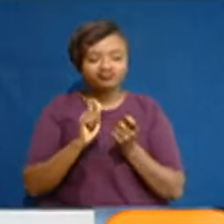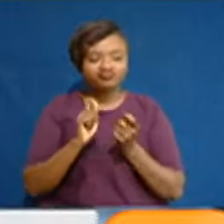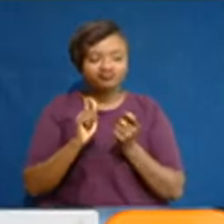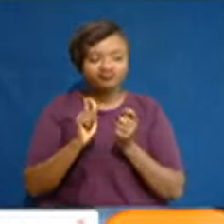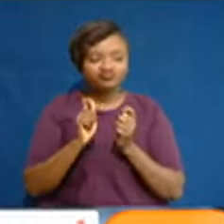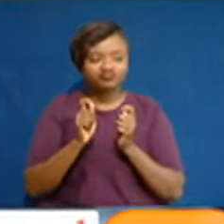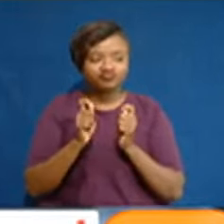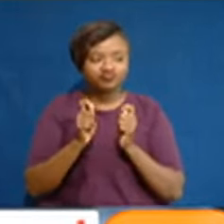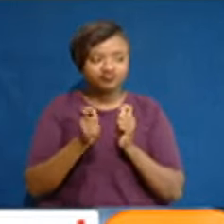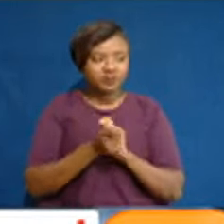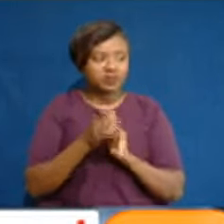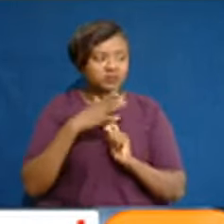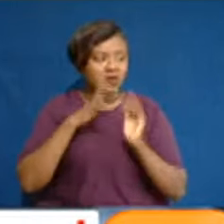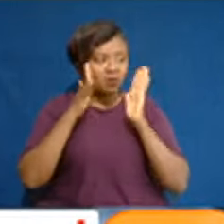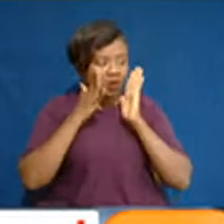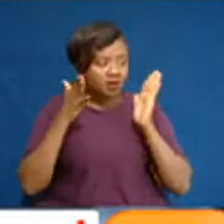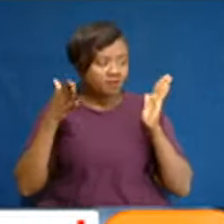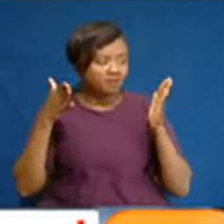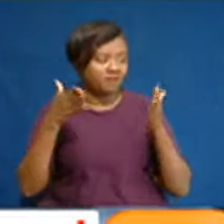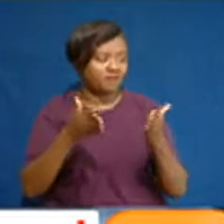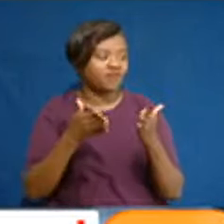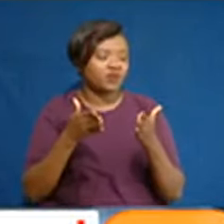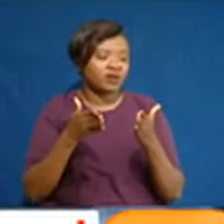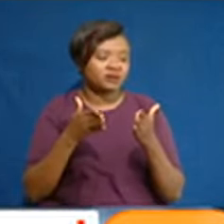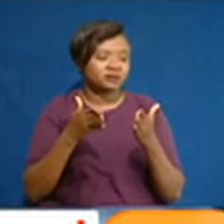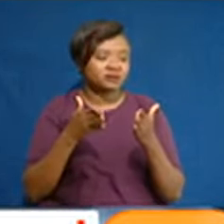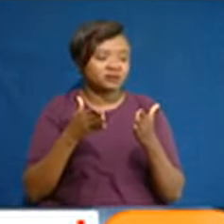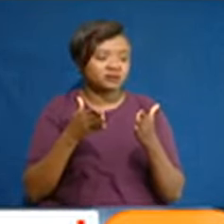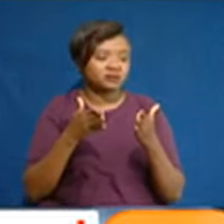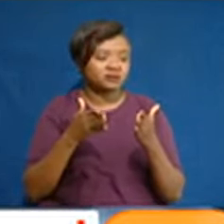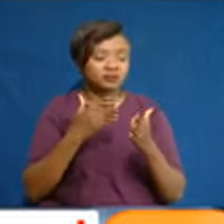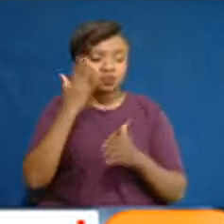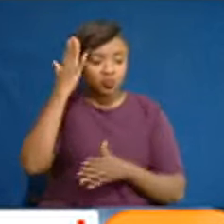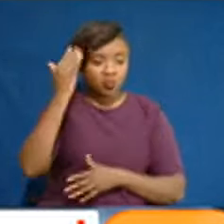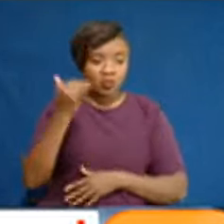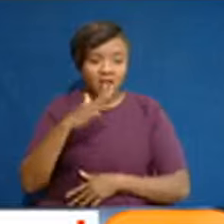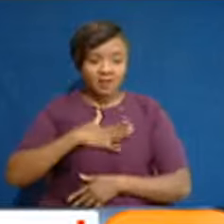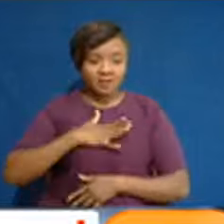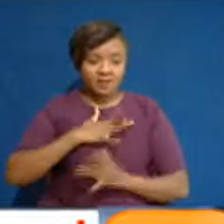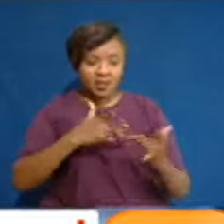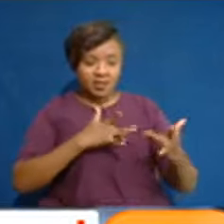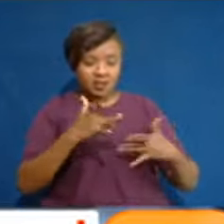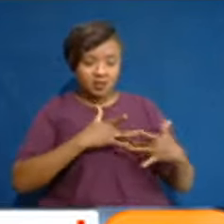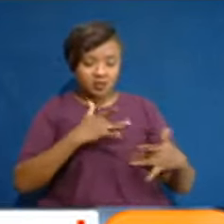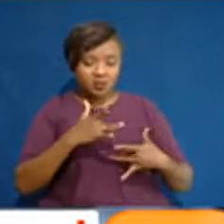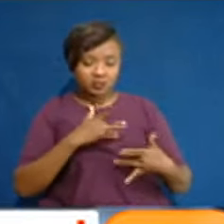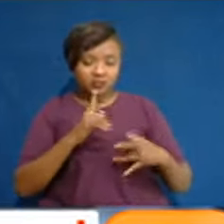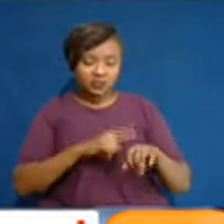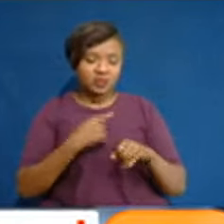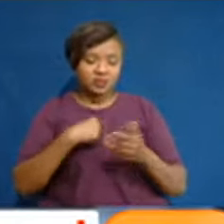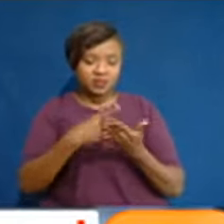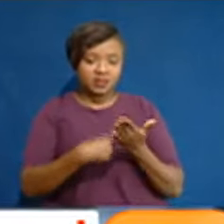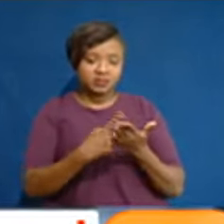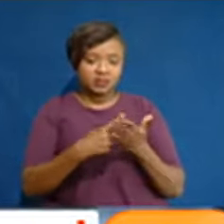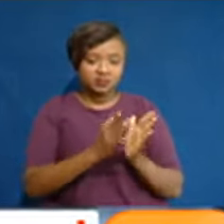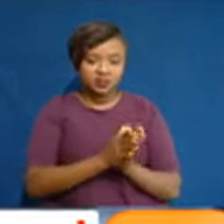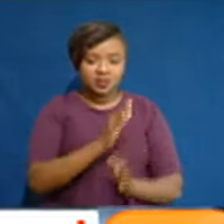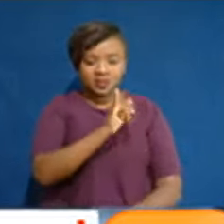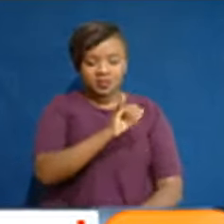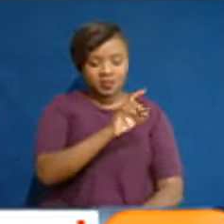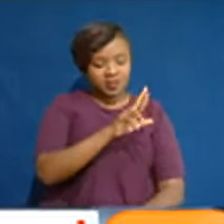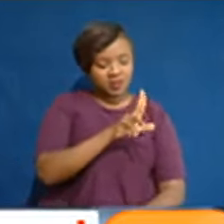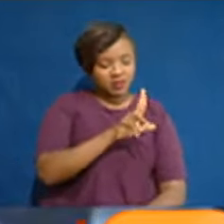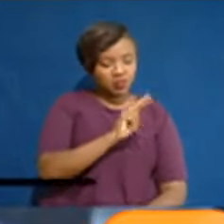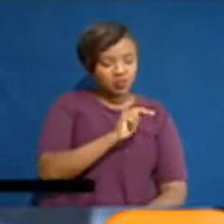Olive, because one of my concerns is that, you know, and we were discussing this with Irongo and Waringa earlier, that we don't want